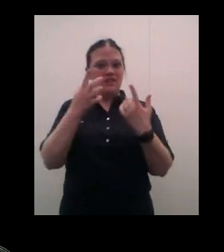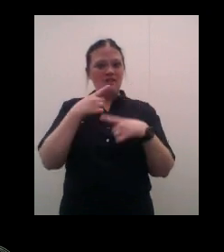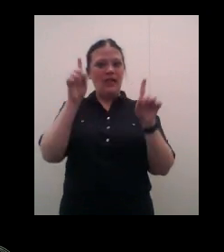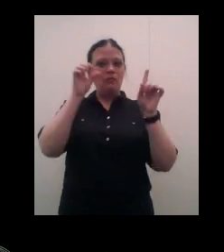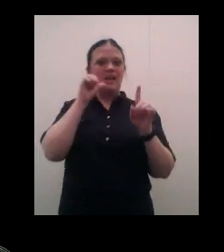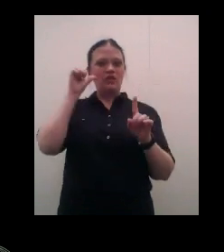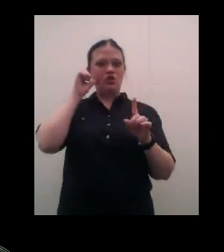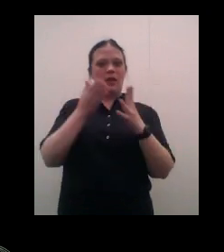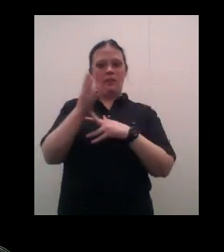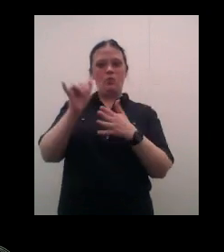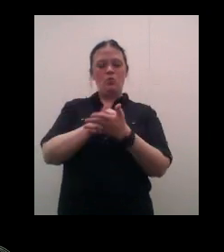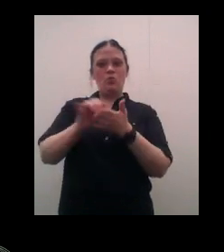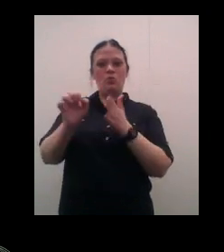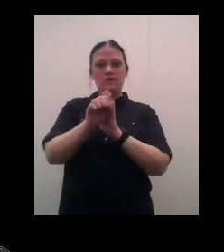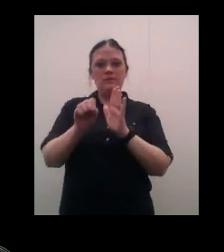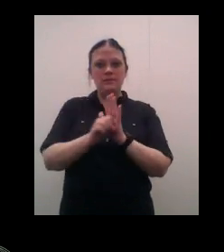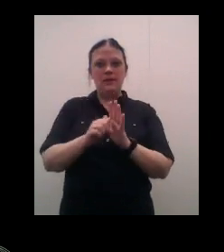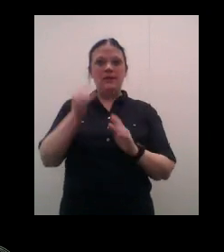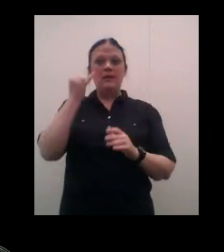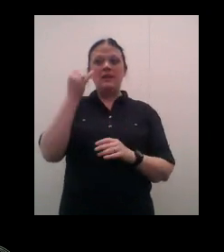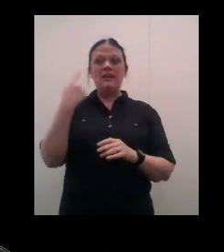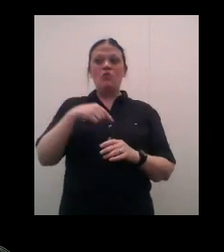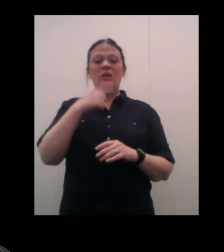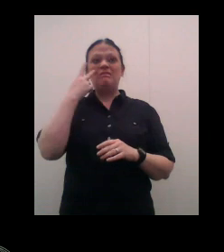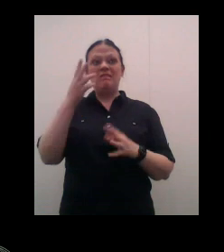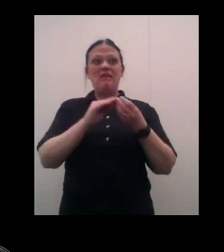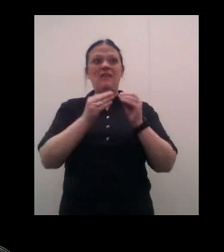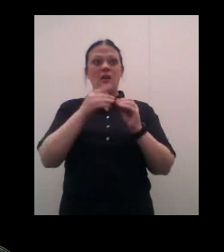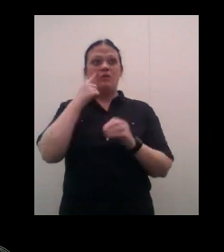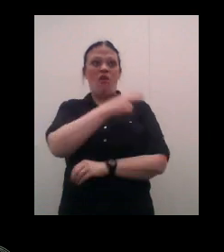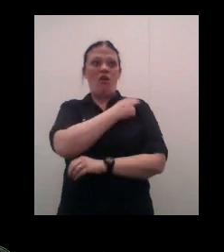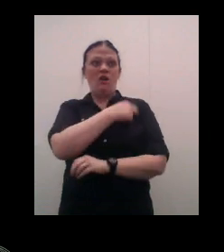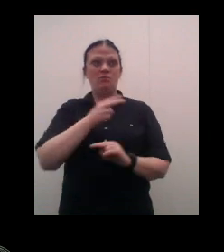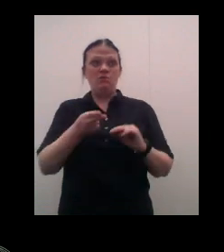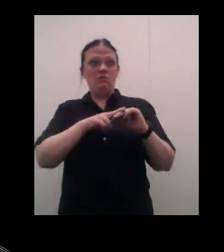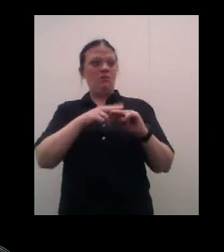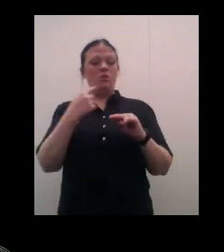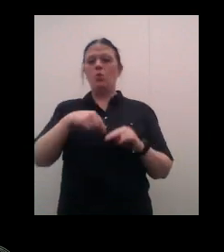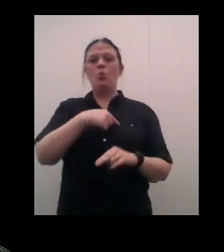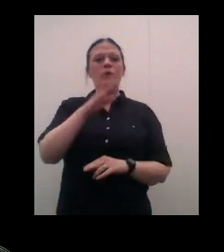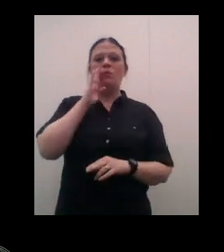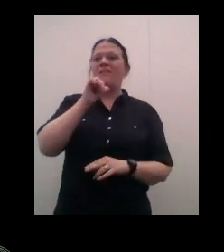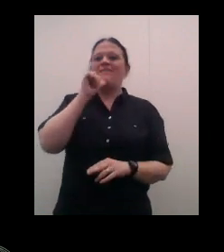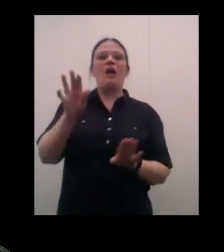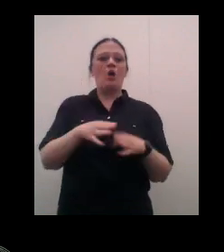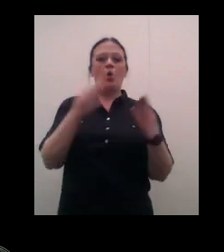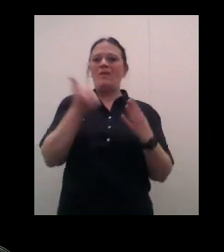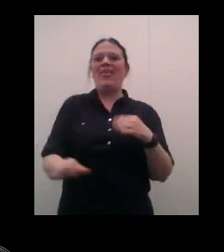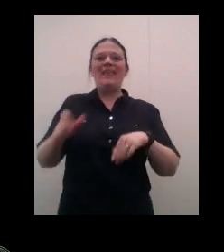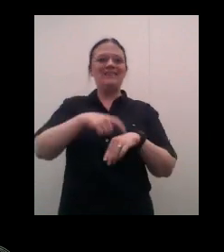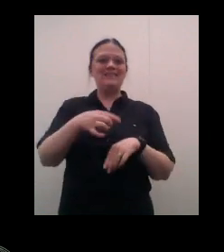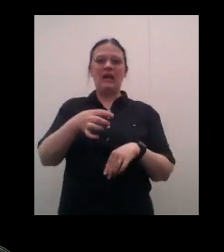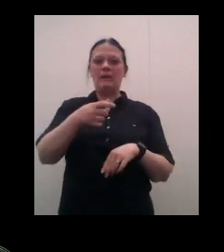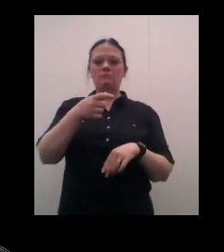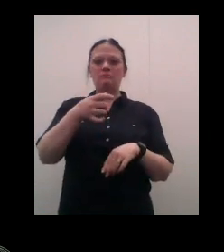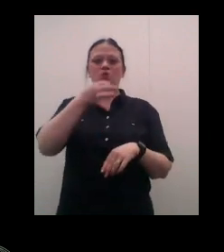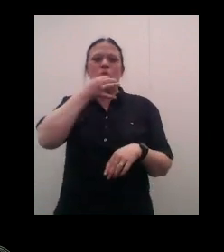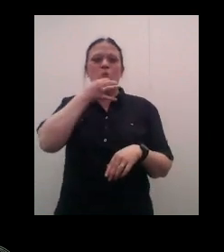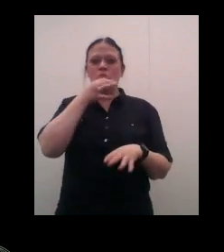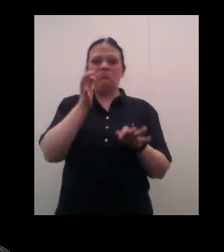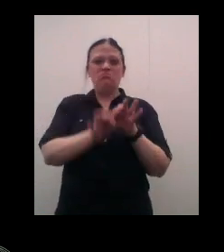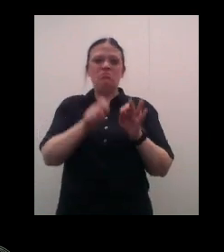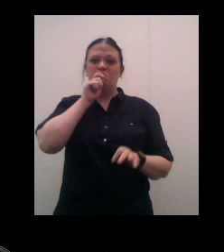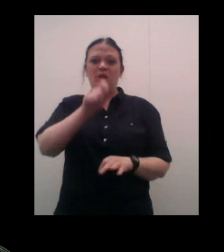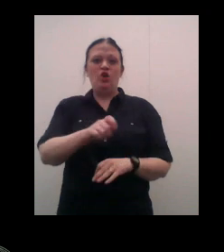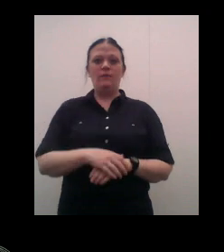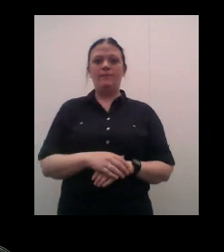State. But if we keep on seeing hospitalization numbers going up, we will not be opening up anytime soon. Simple as that. With that,